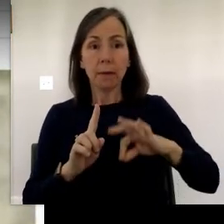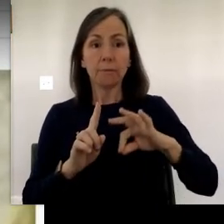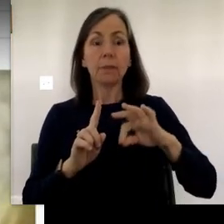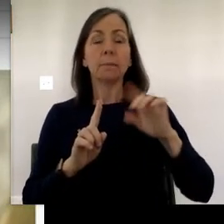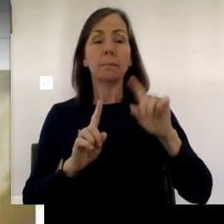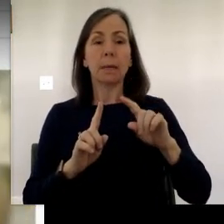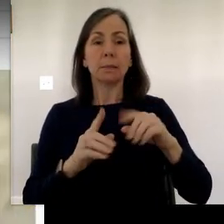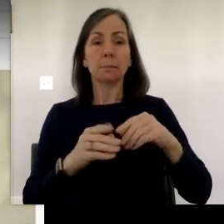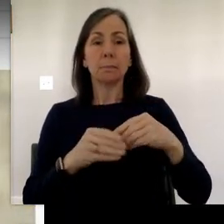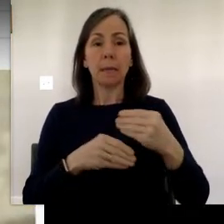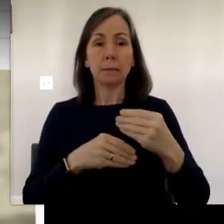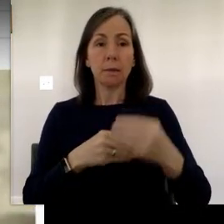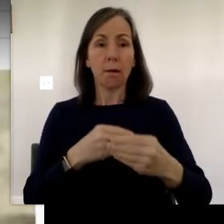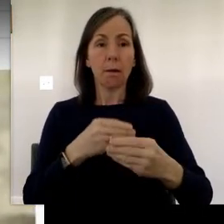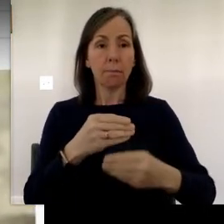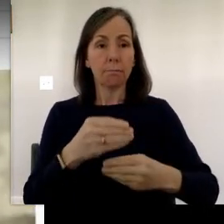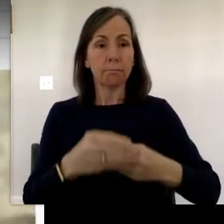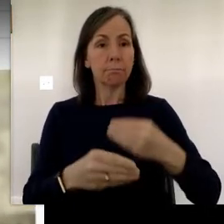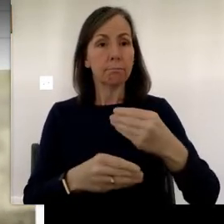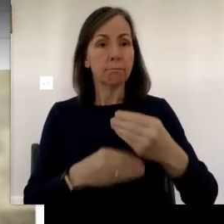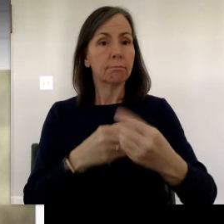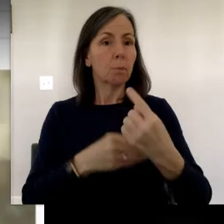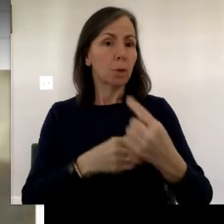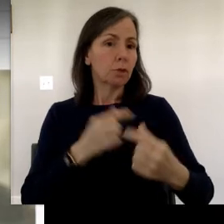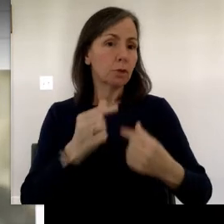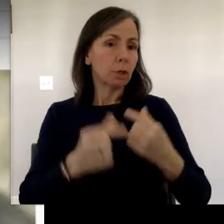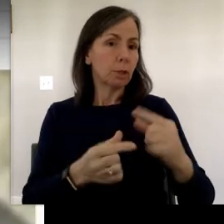from one generation to the next.